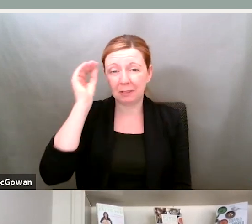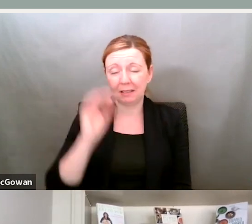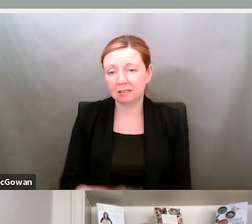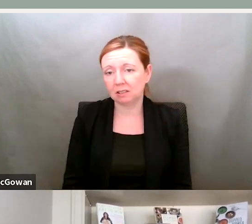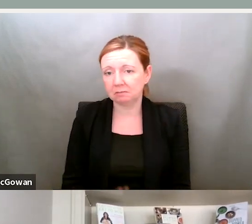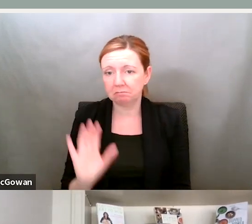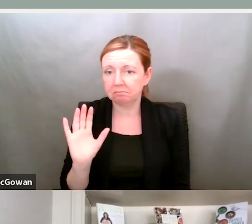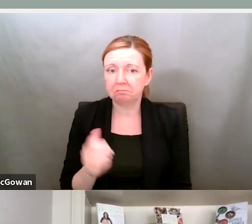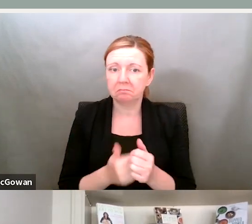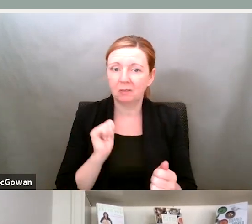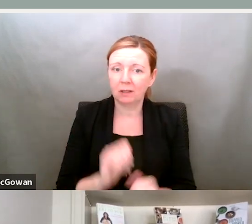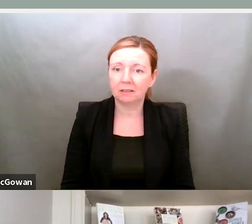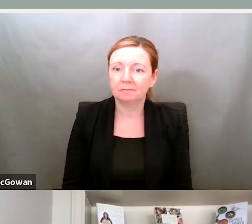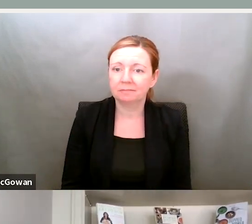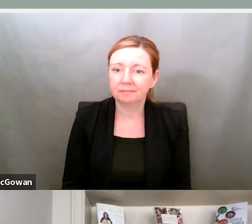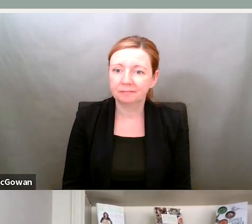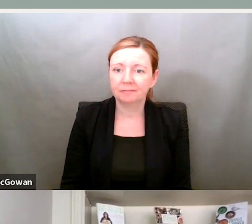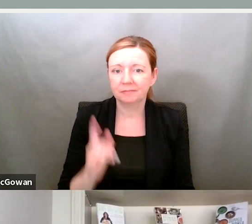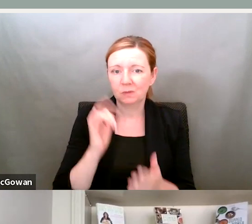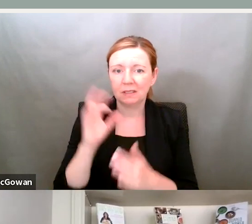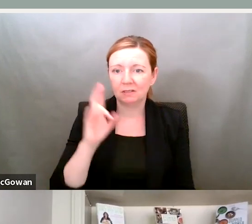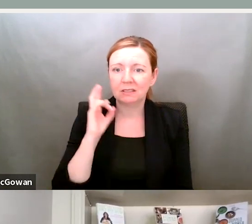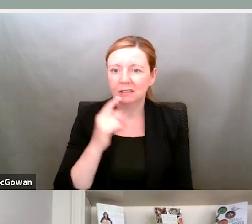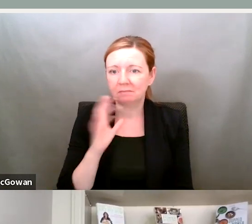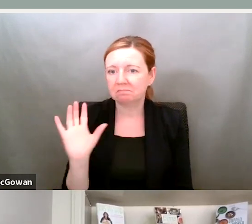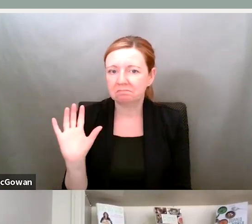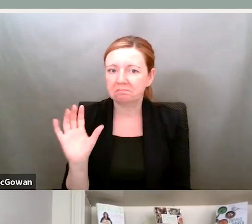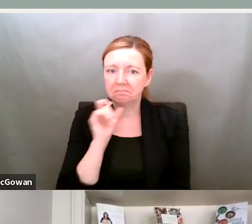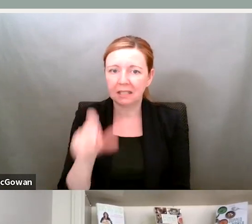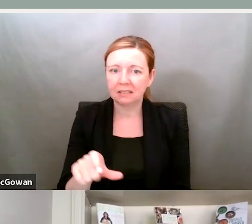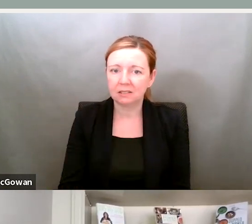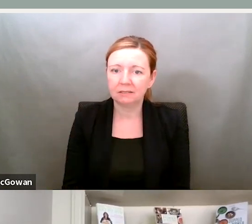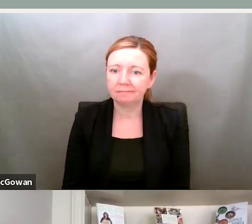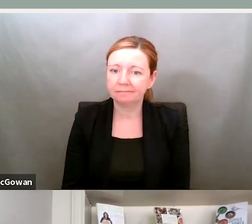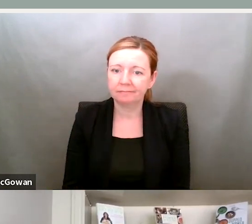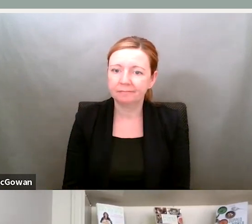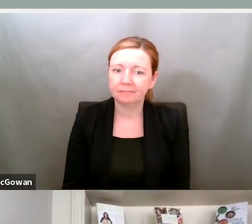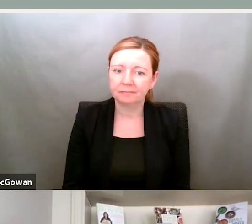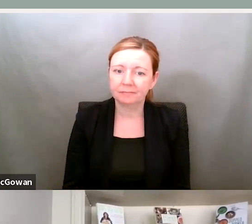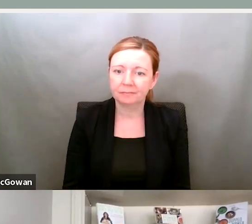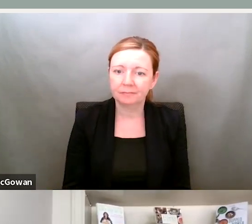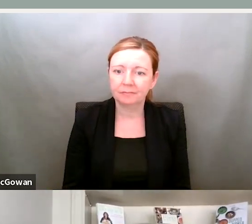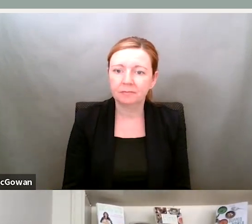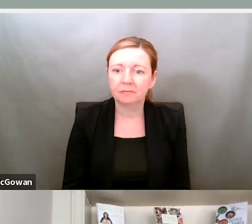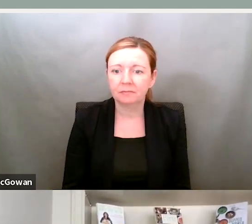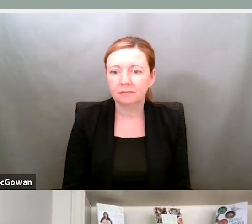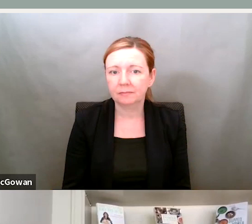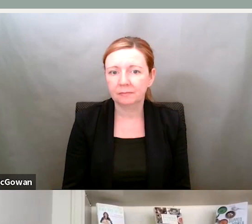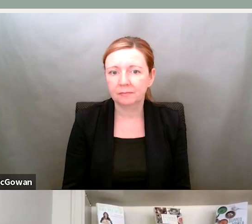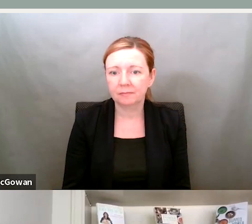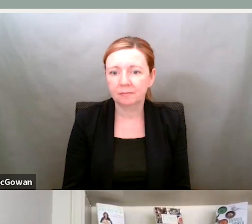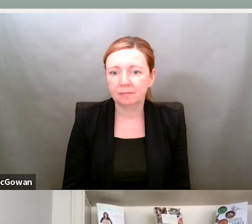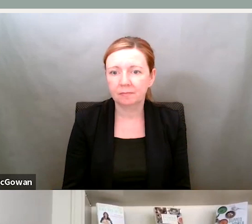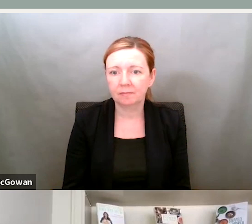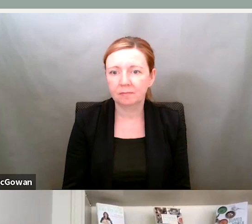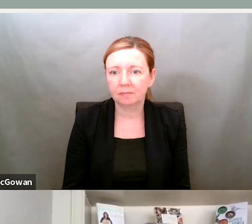just forgo it for that sake, and just saying, no, it's not necessary. I don't need it. I'd rather go with. I'm sorry.